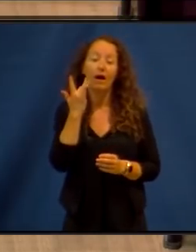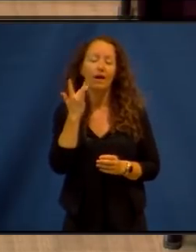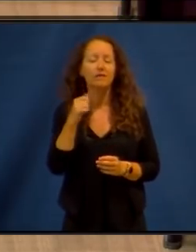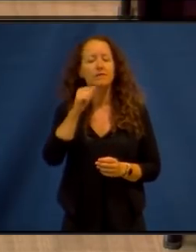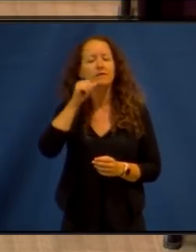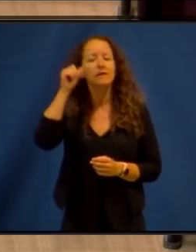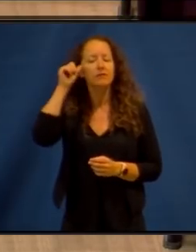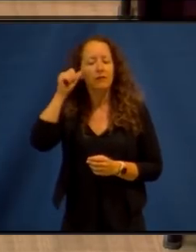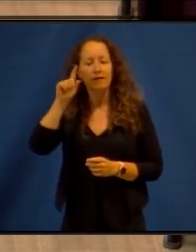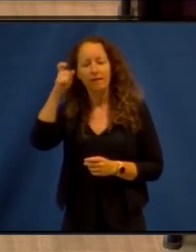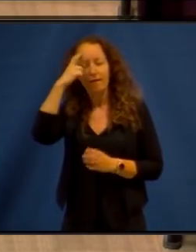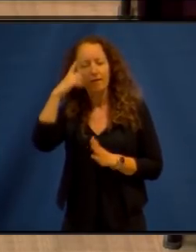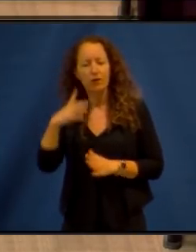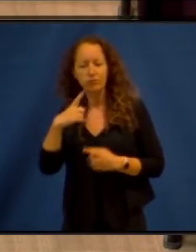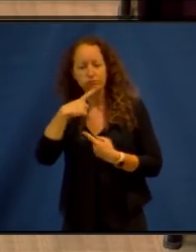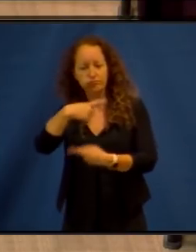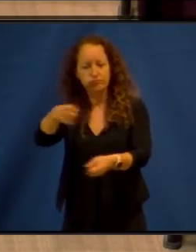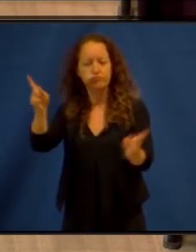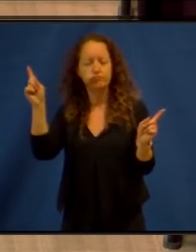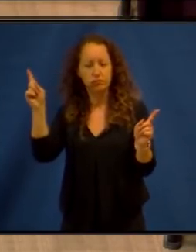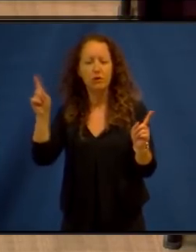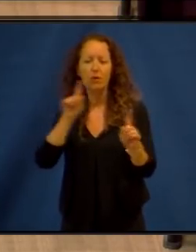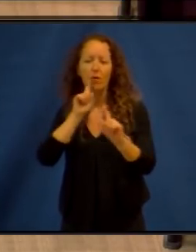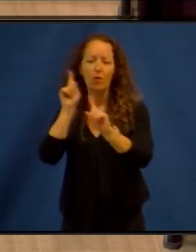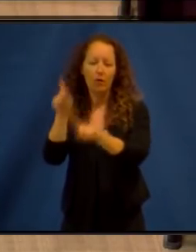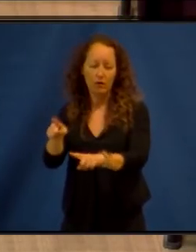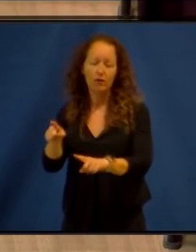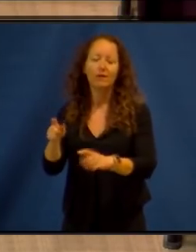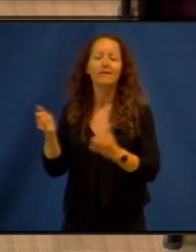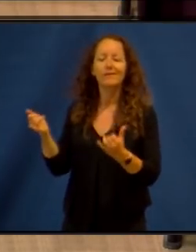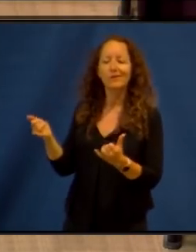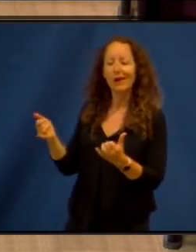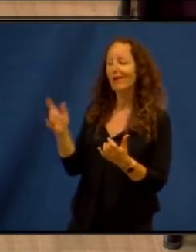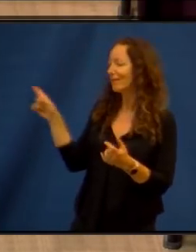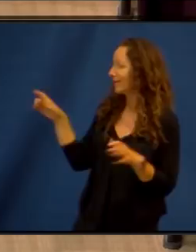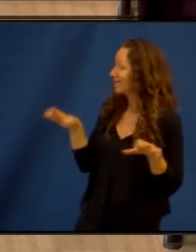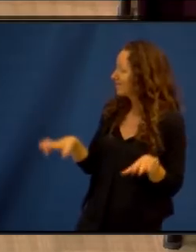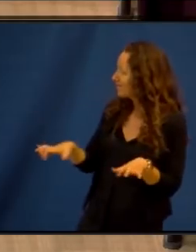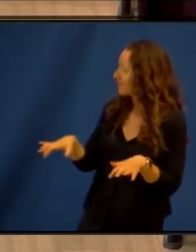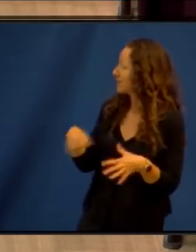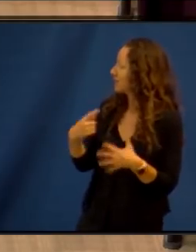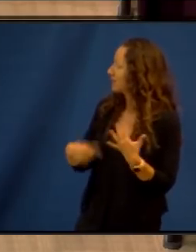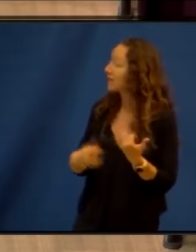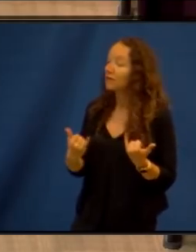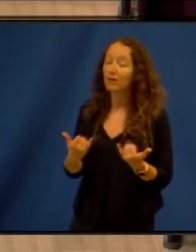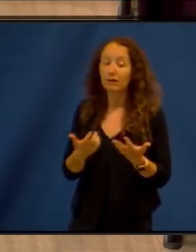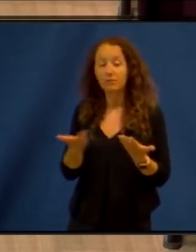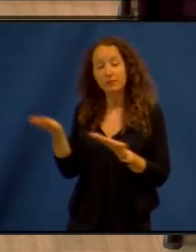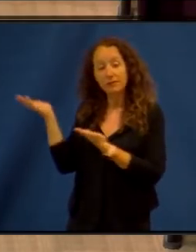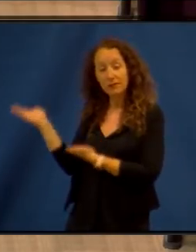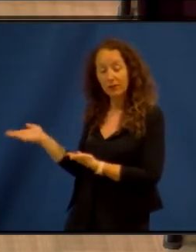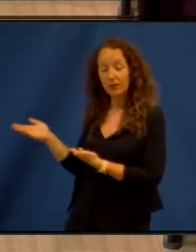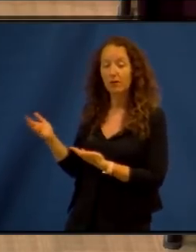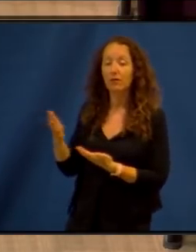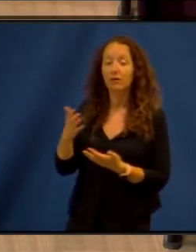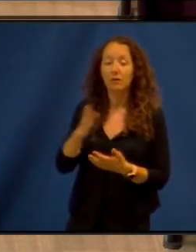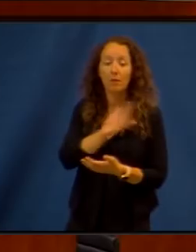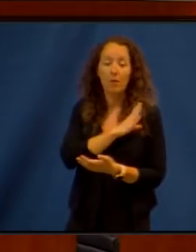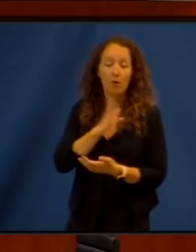some action was taken, and we have the chairman of the board here with us as well to discuss that and other items